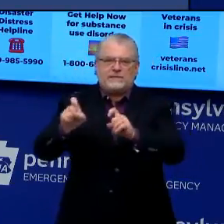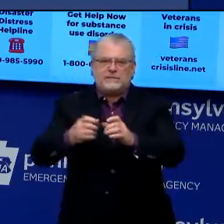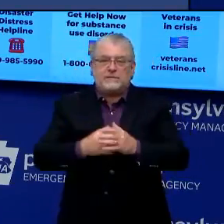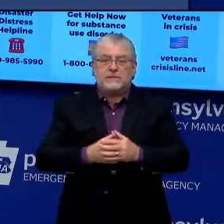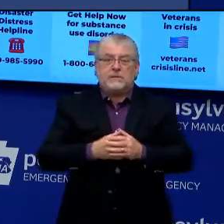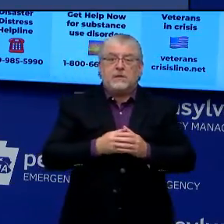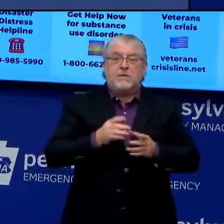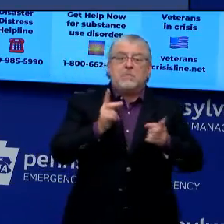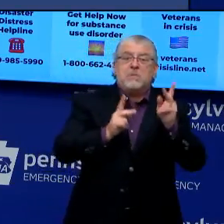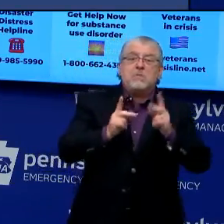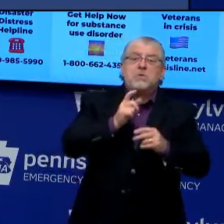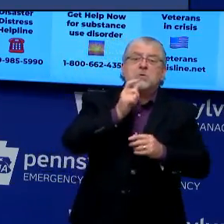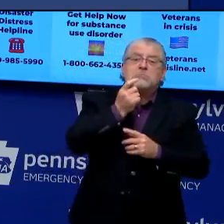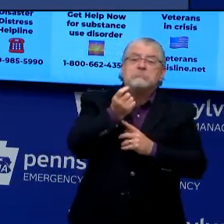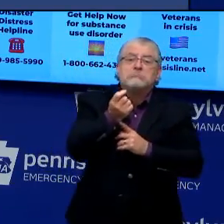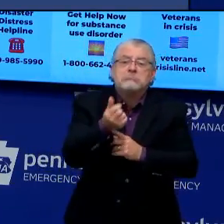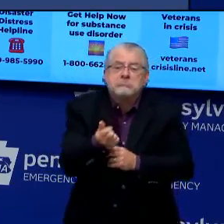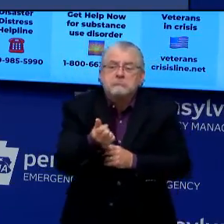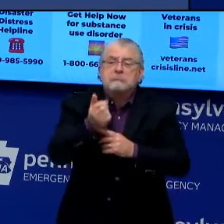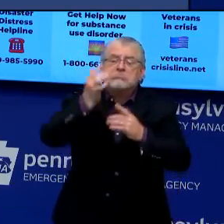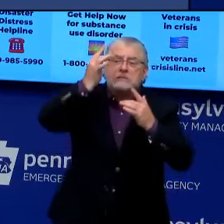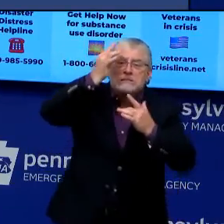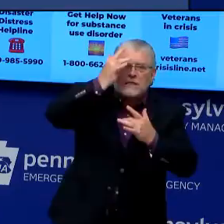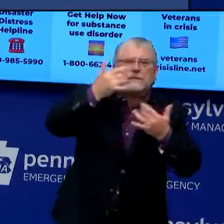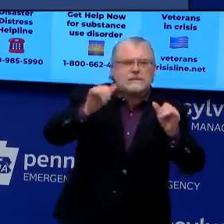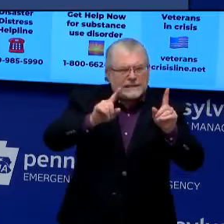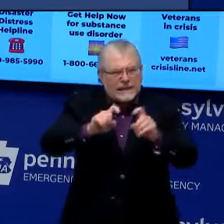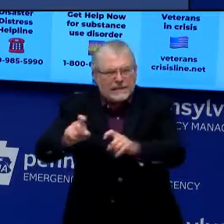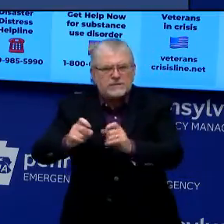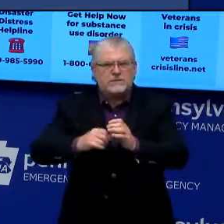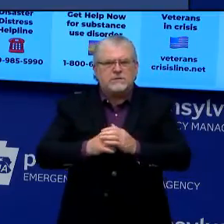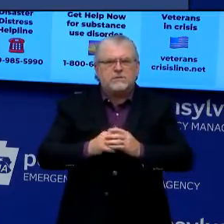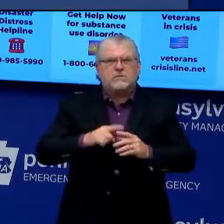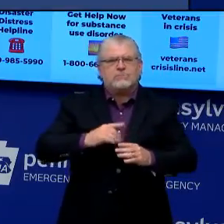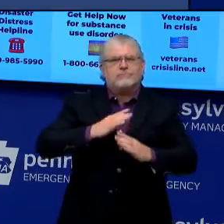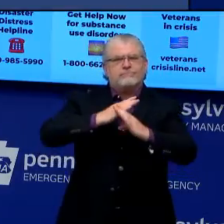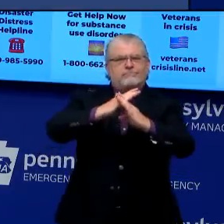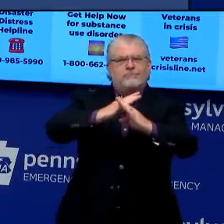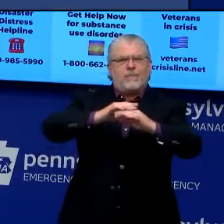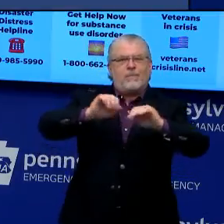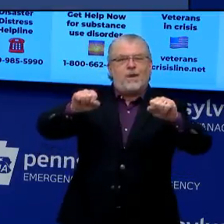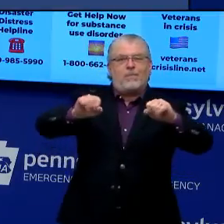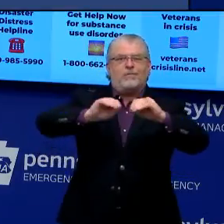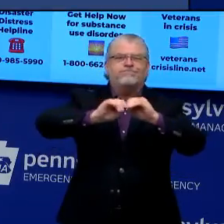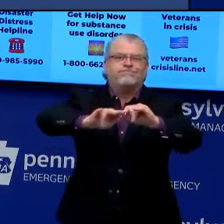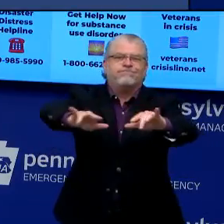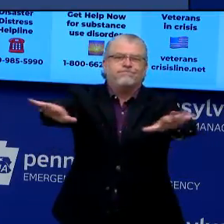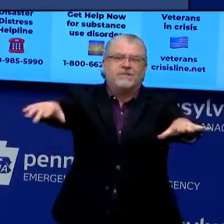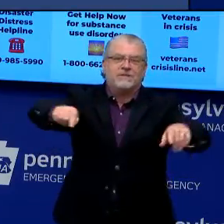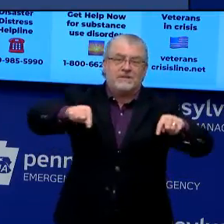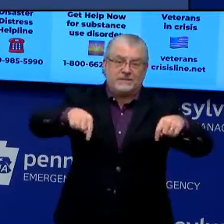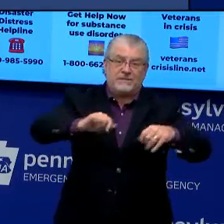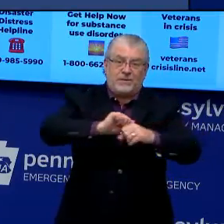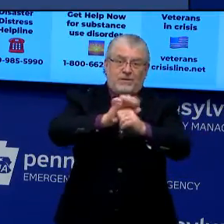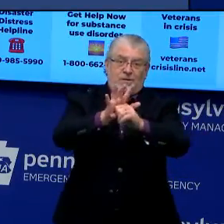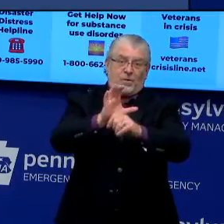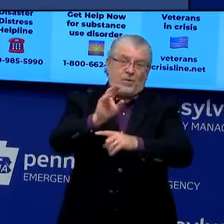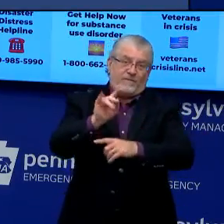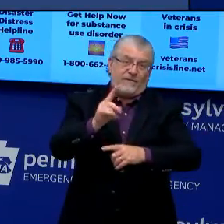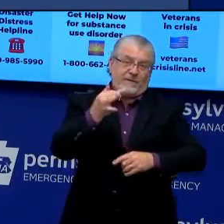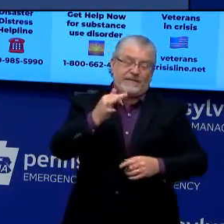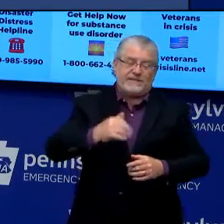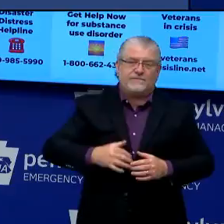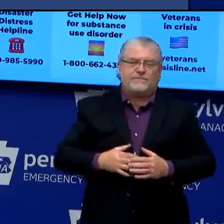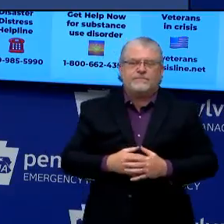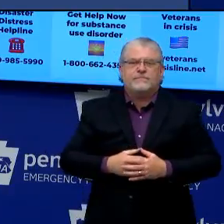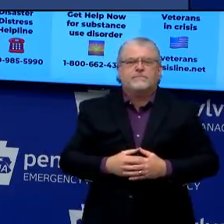Pennsylvanians so that we can prevent any potential outbreak in those regions. Our next question is